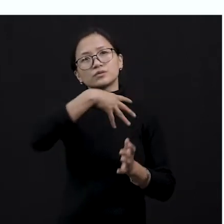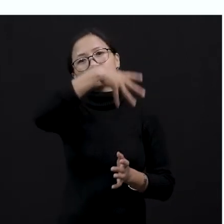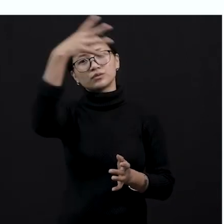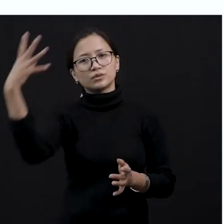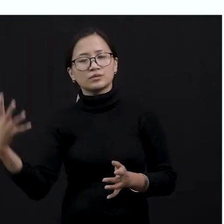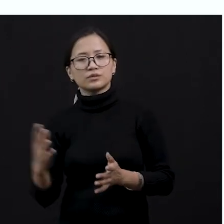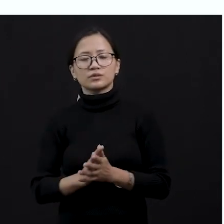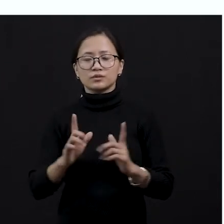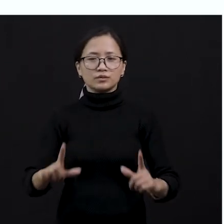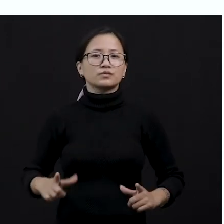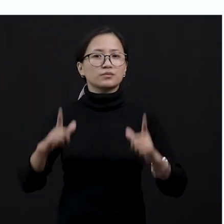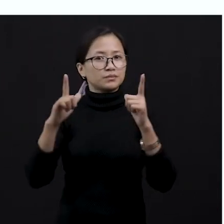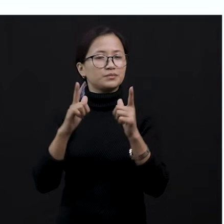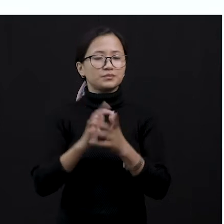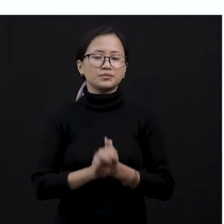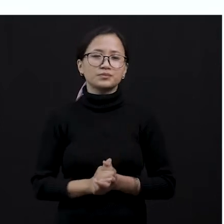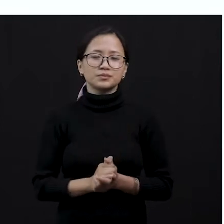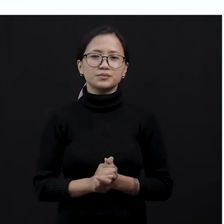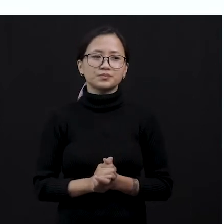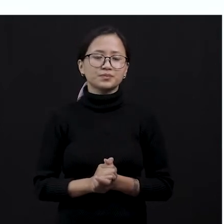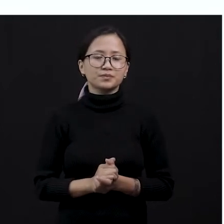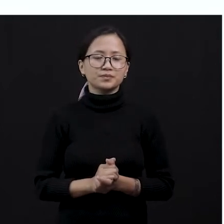rainbow to beautify my life, right? So